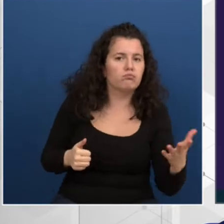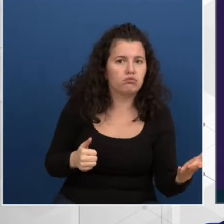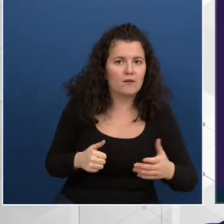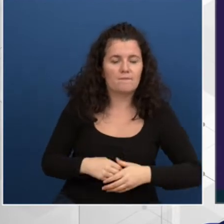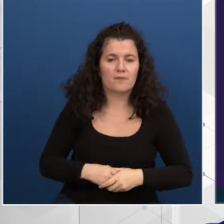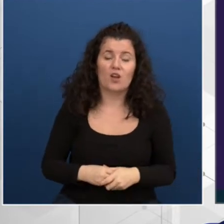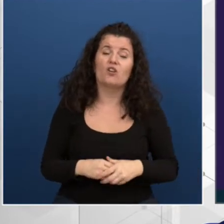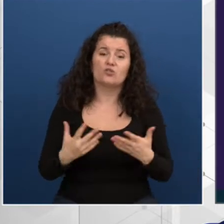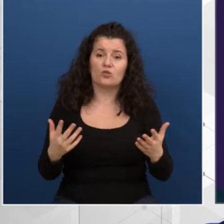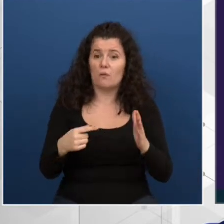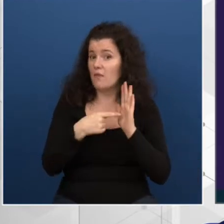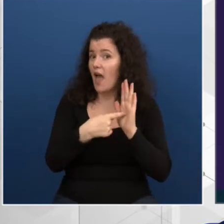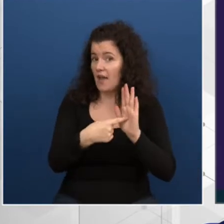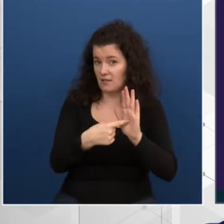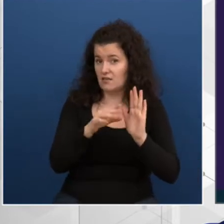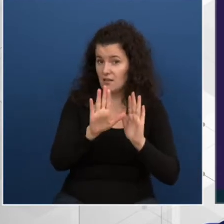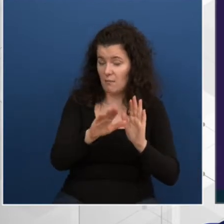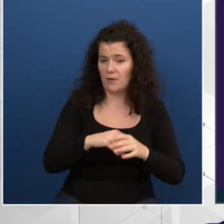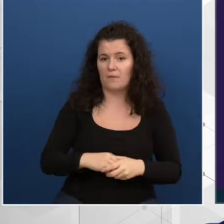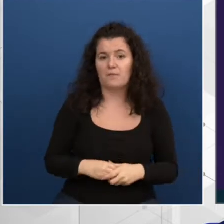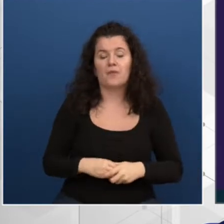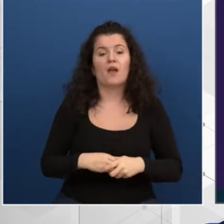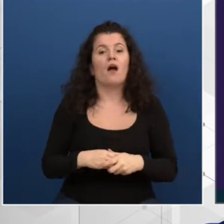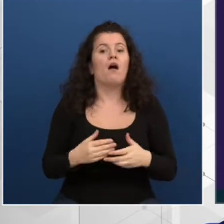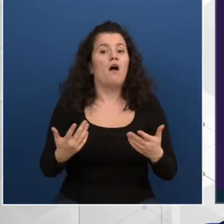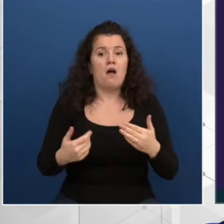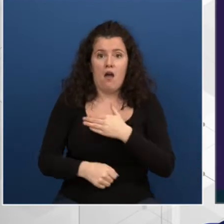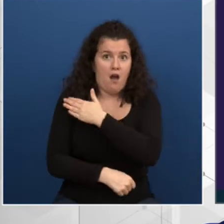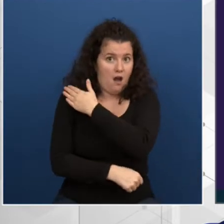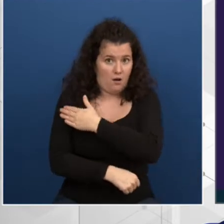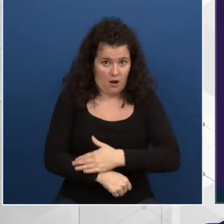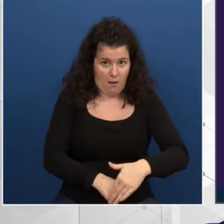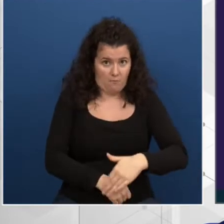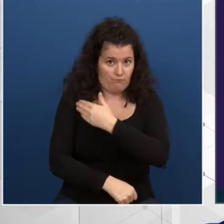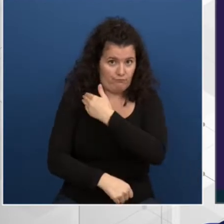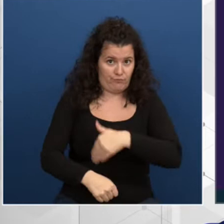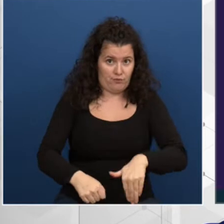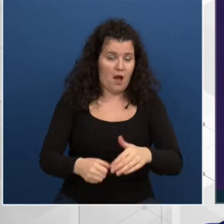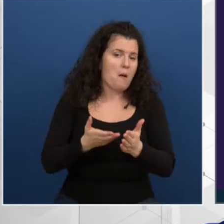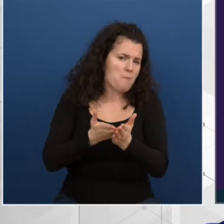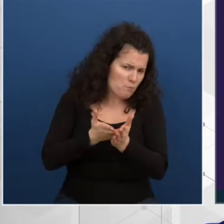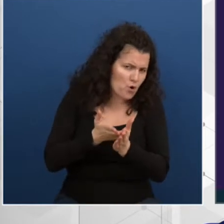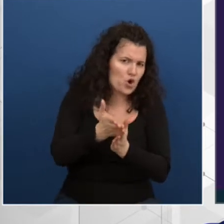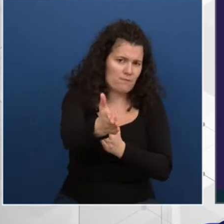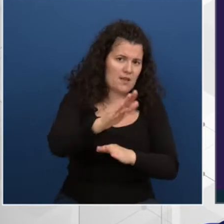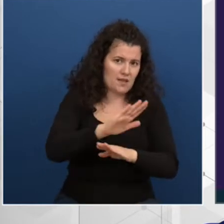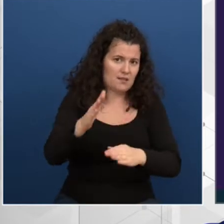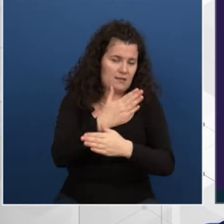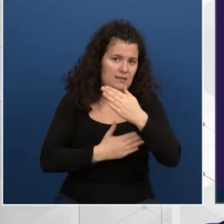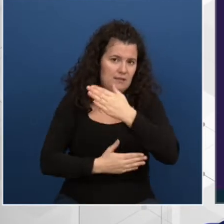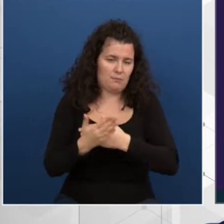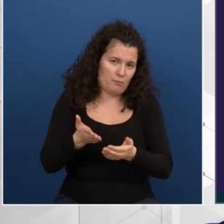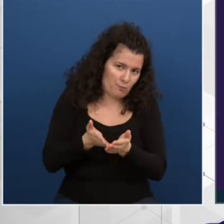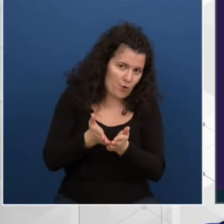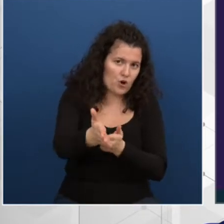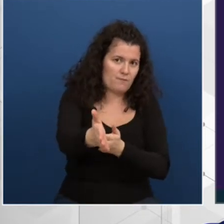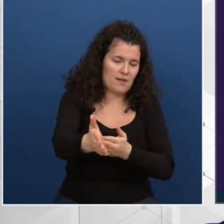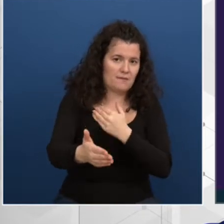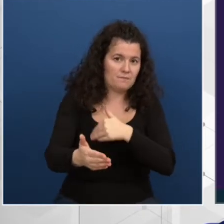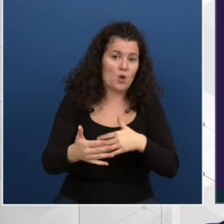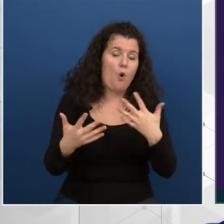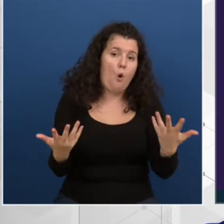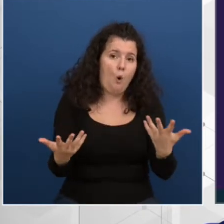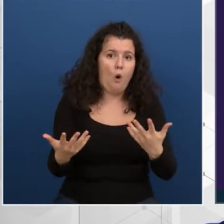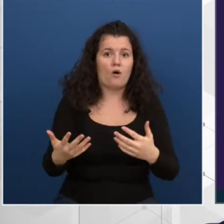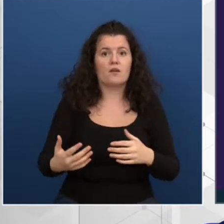scenarios. So there are users who have one arm, so that would be a permanent change in ability. There are users who have their arm in a sling, perhaps